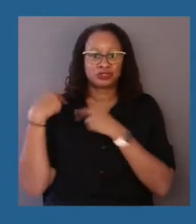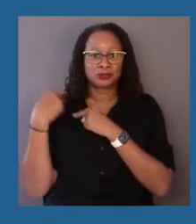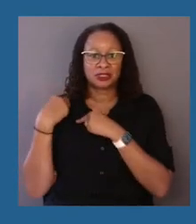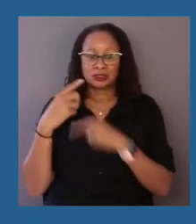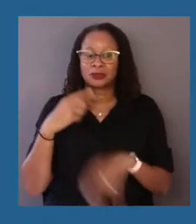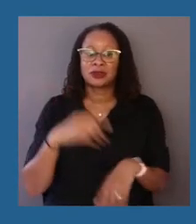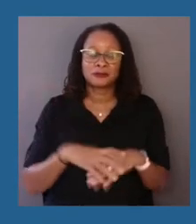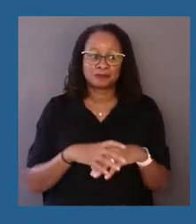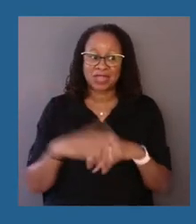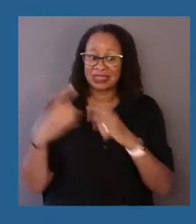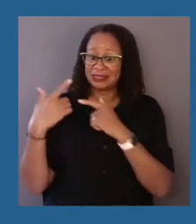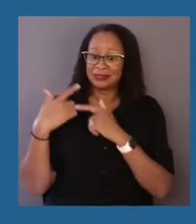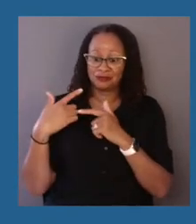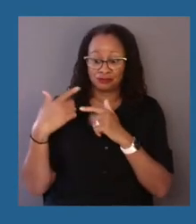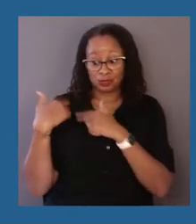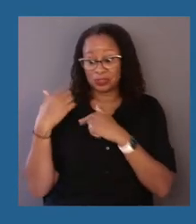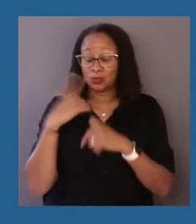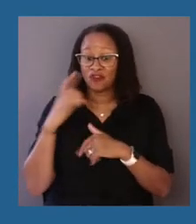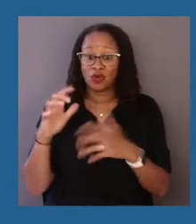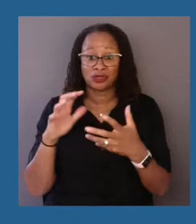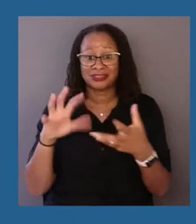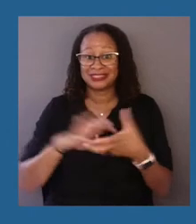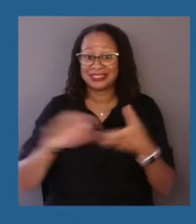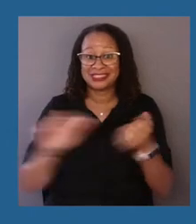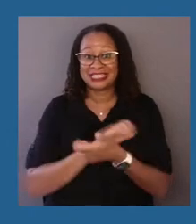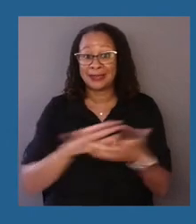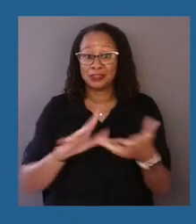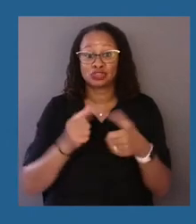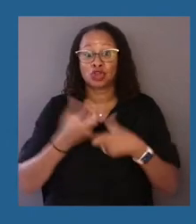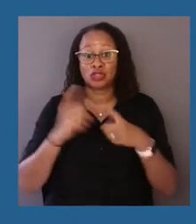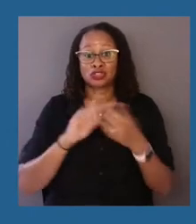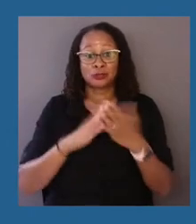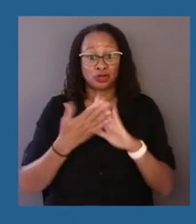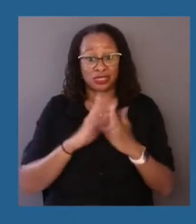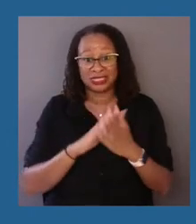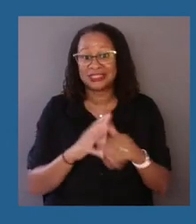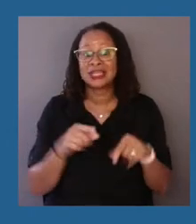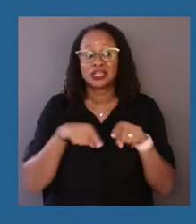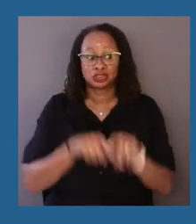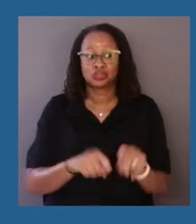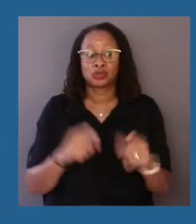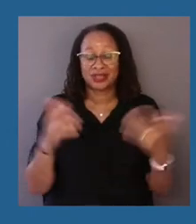communities by the climate crisis. That's a really important shift in understanding.